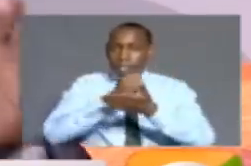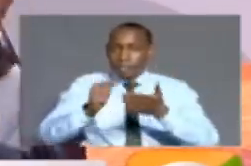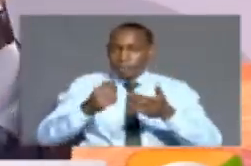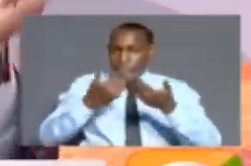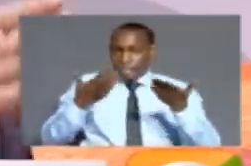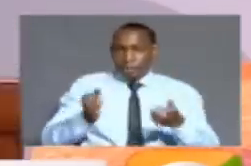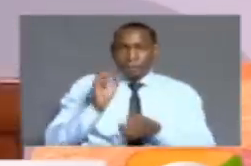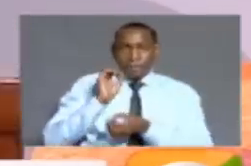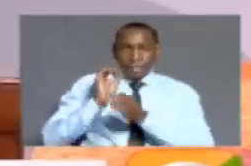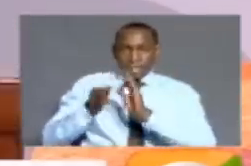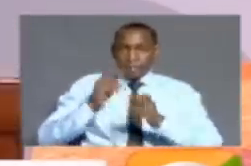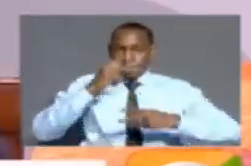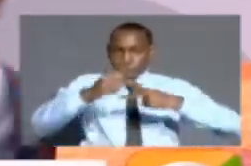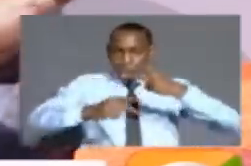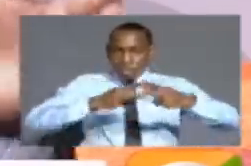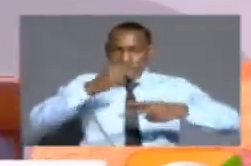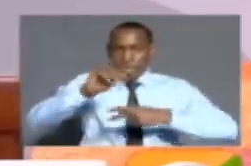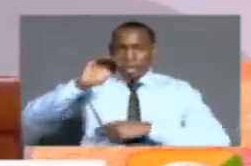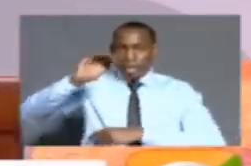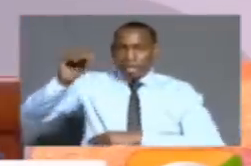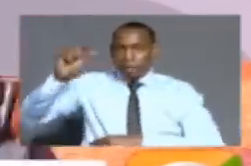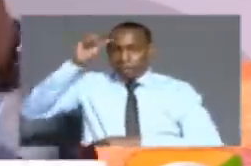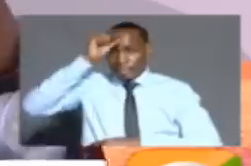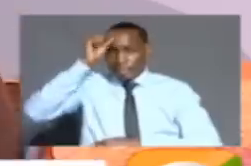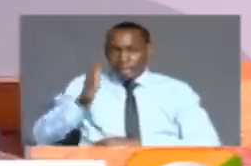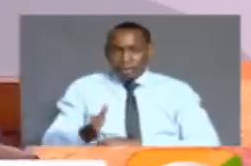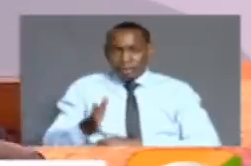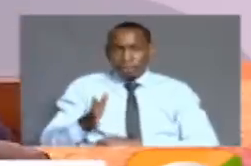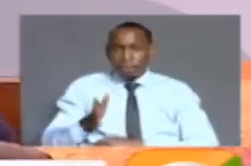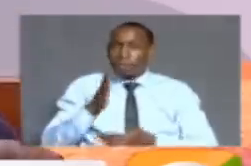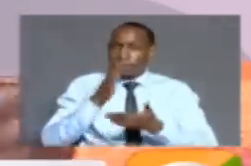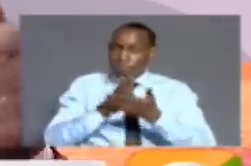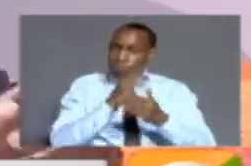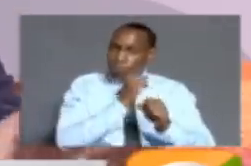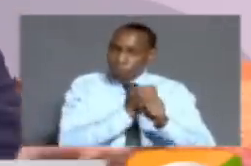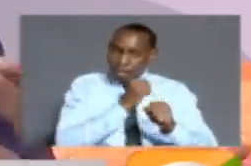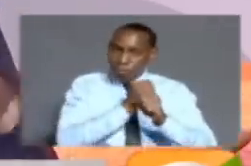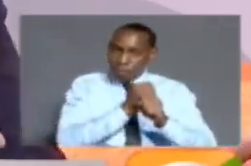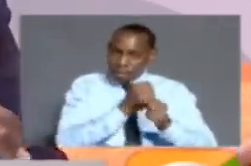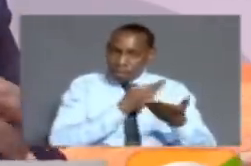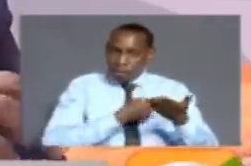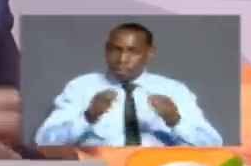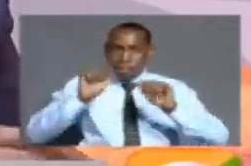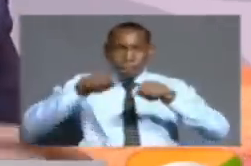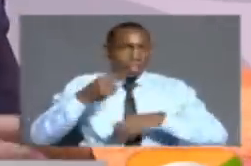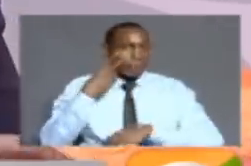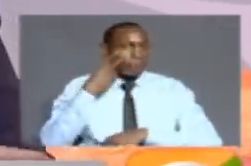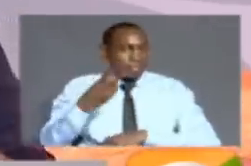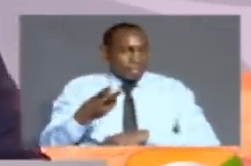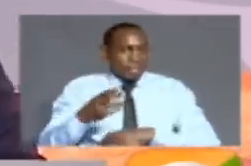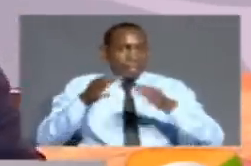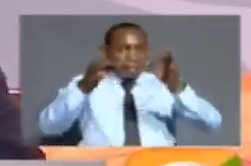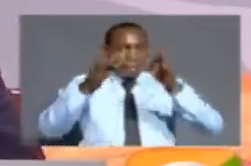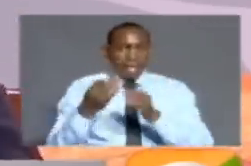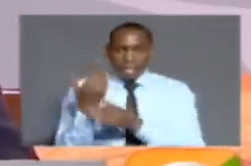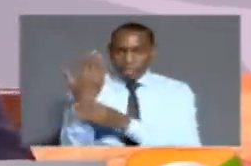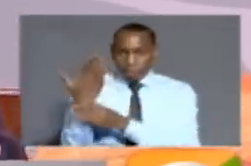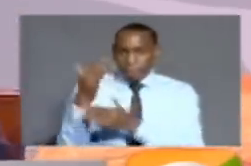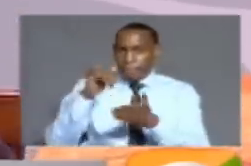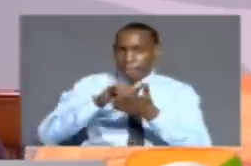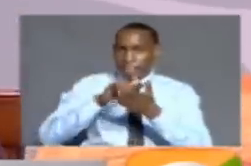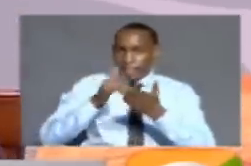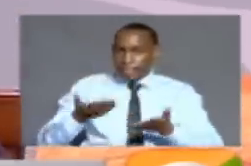if during this process the county governors are diligent, they should have been able to pick out that there are certain financial statements which